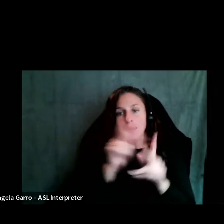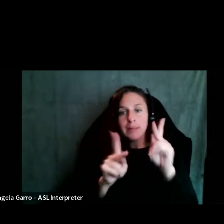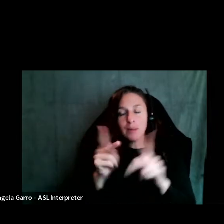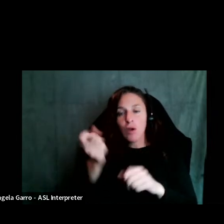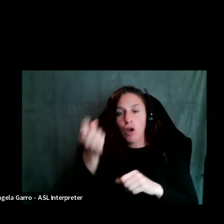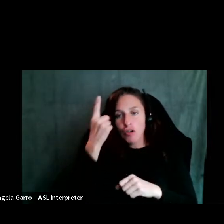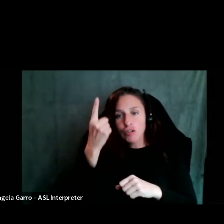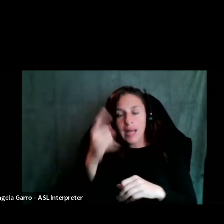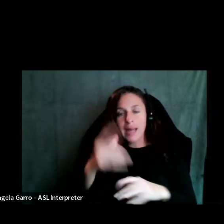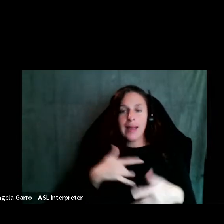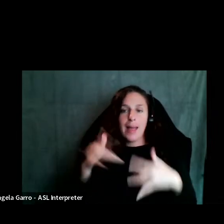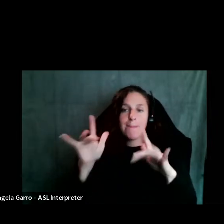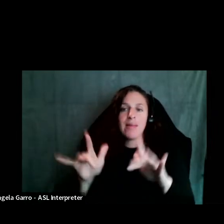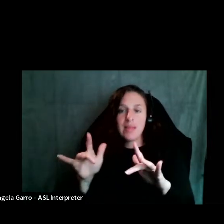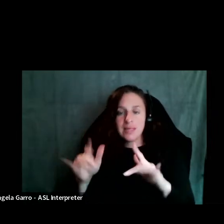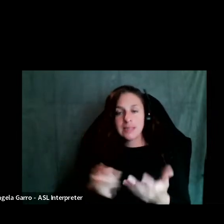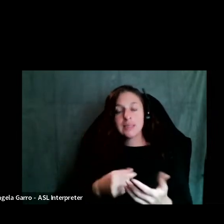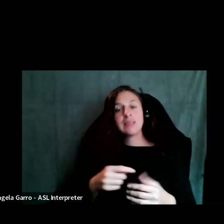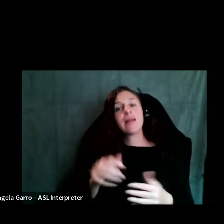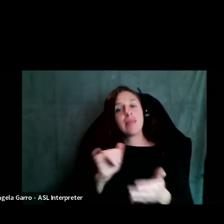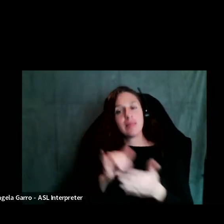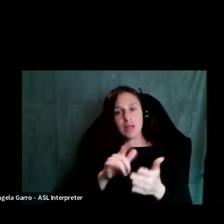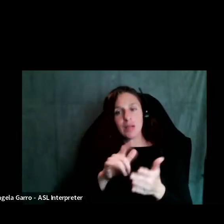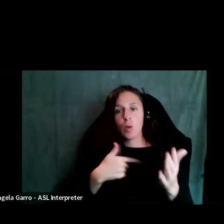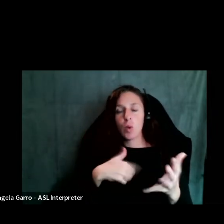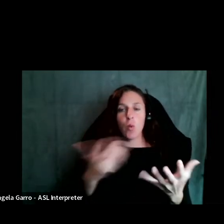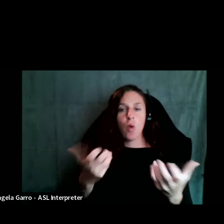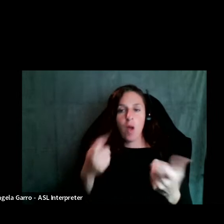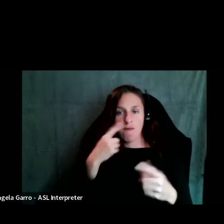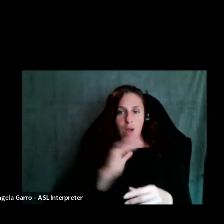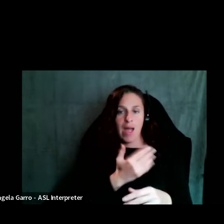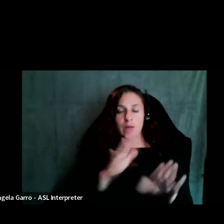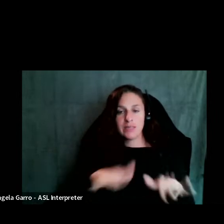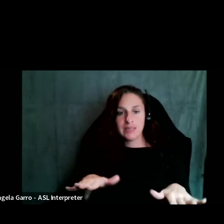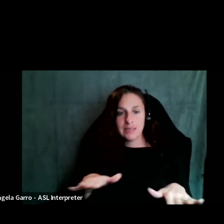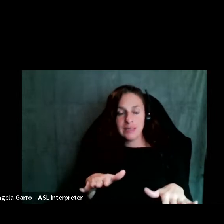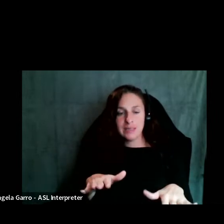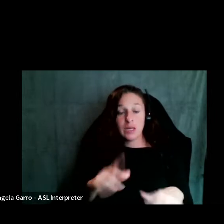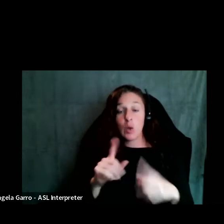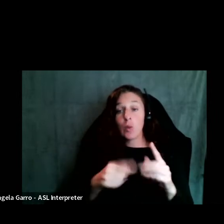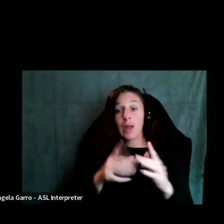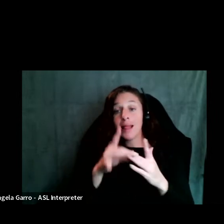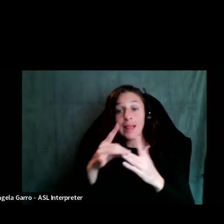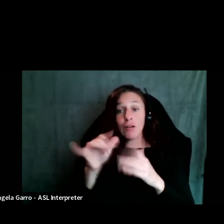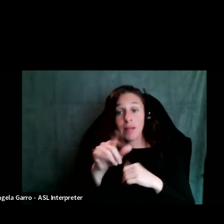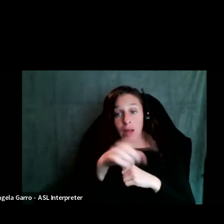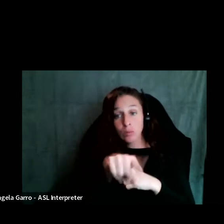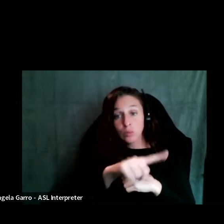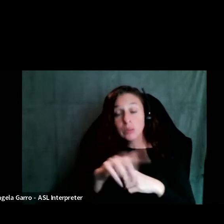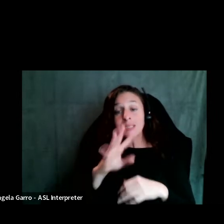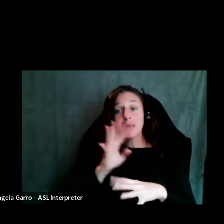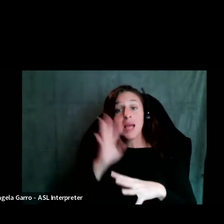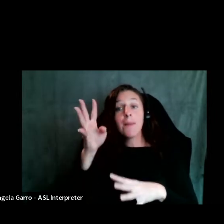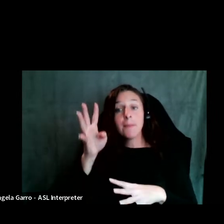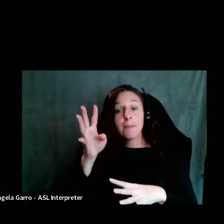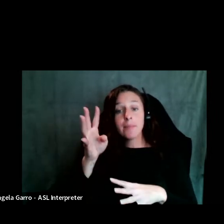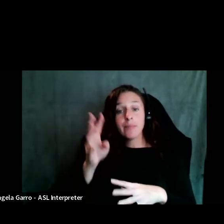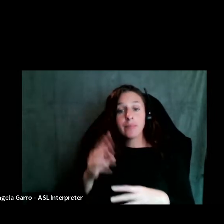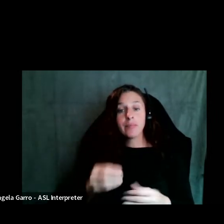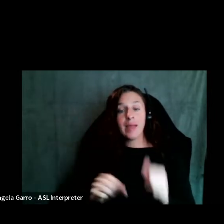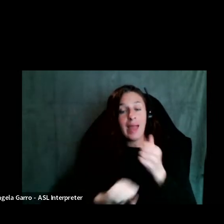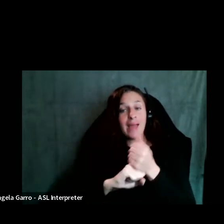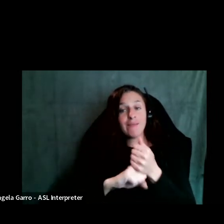empathize. And that's what we want for our children. When leaders like you speak up, advocating an empathetic